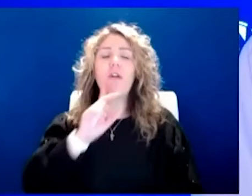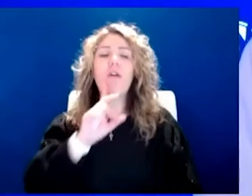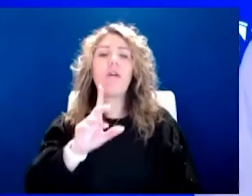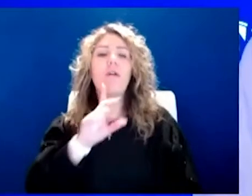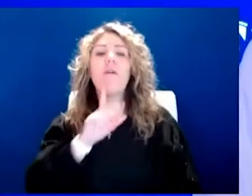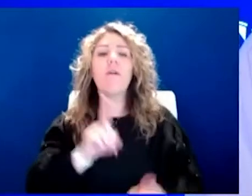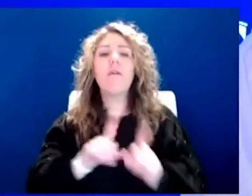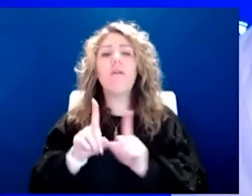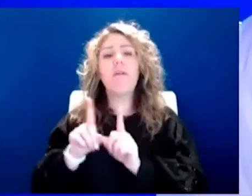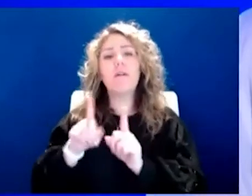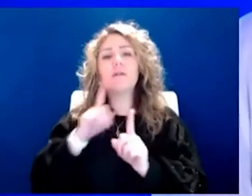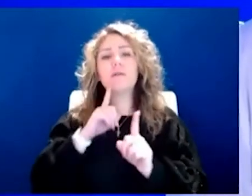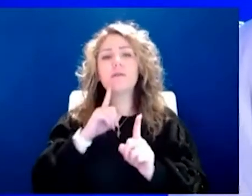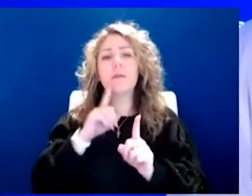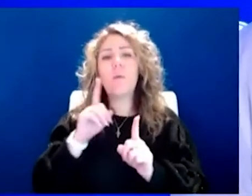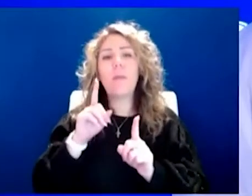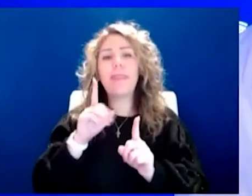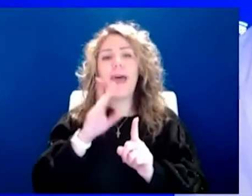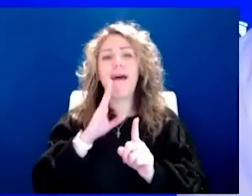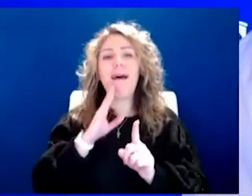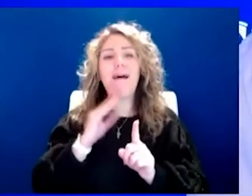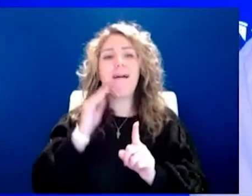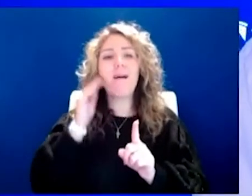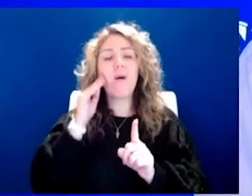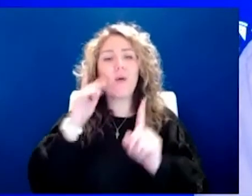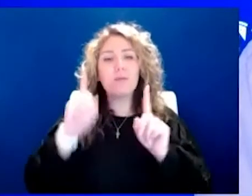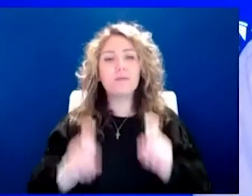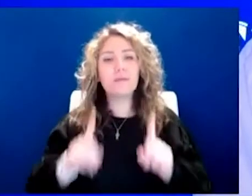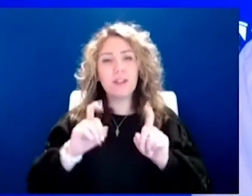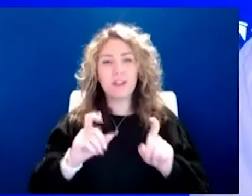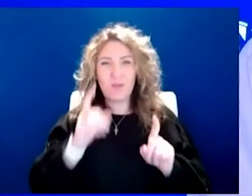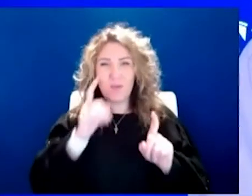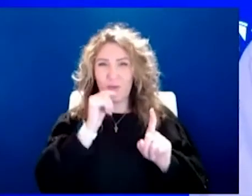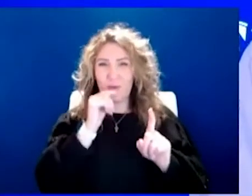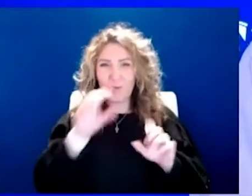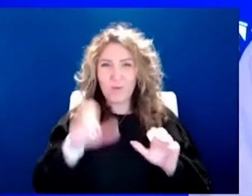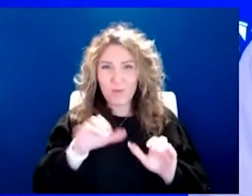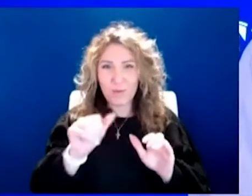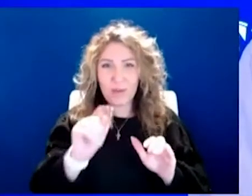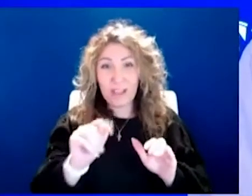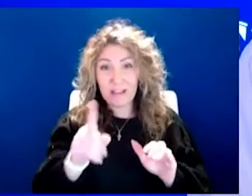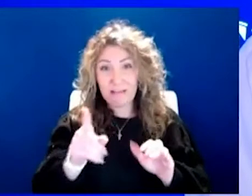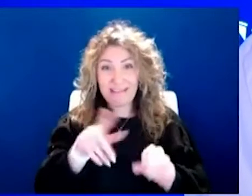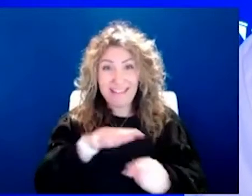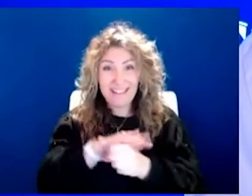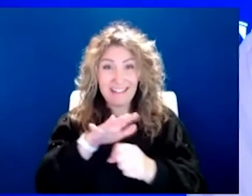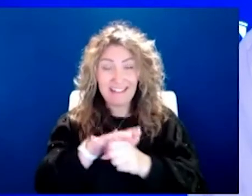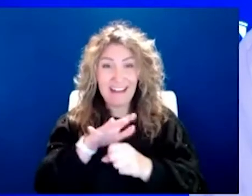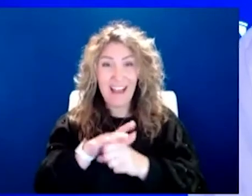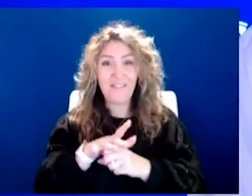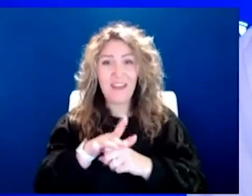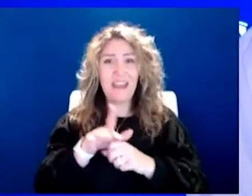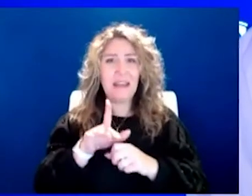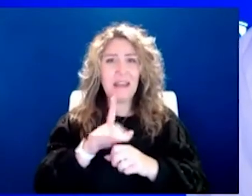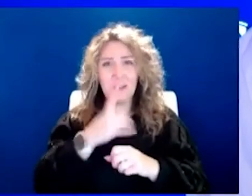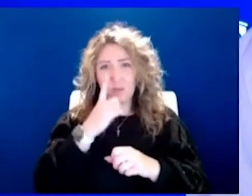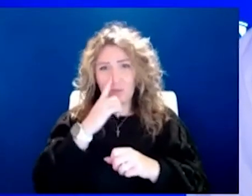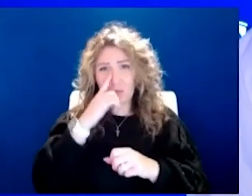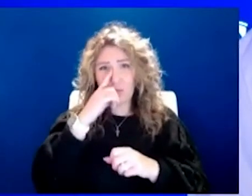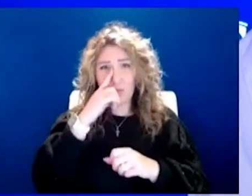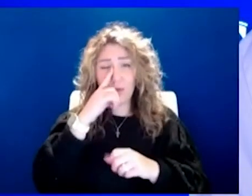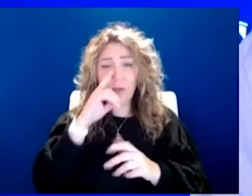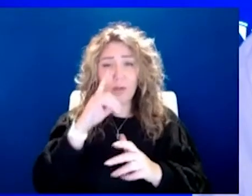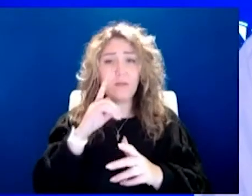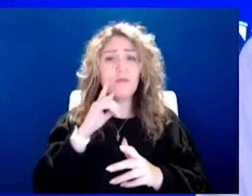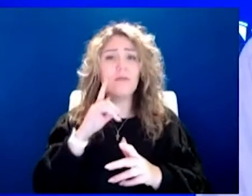is the operator. So who is performing the test? Are you getting an adequate sample? Are you sticking it in your nares